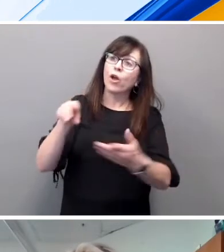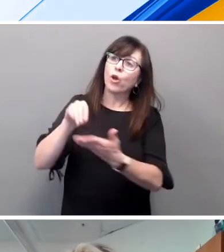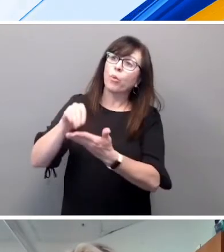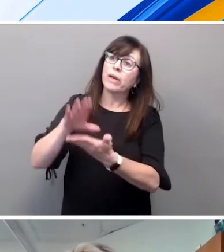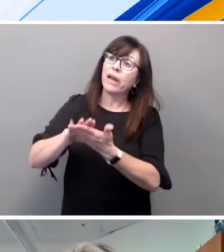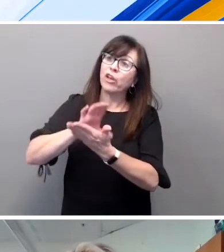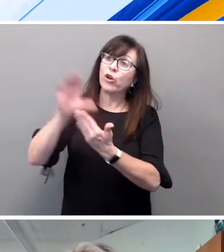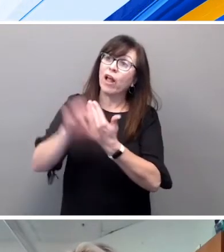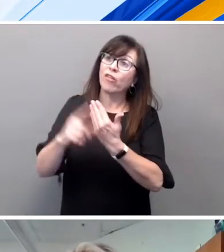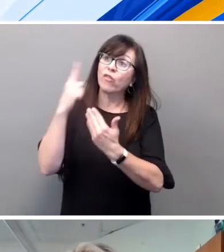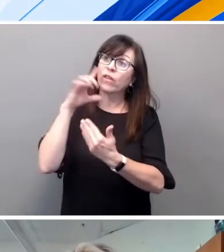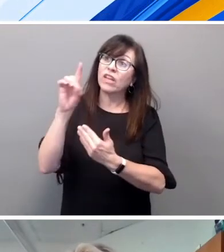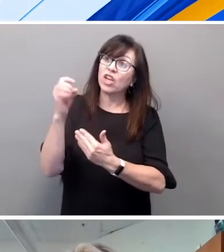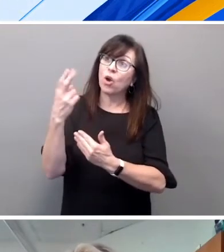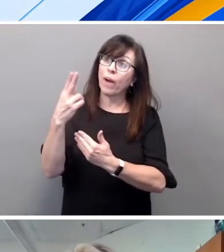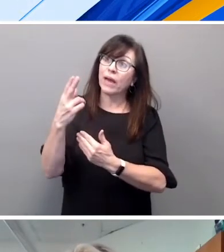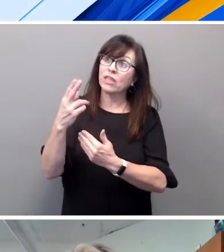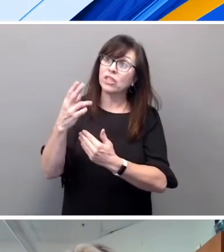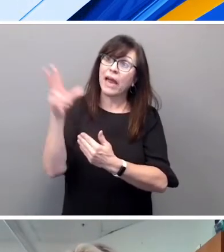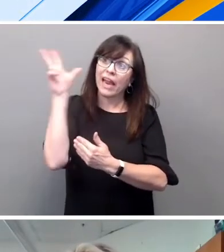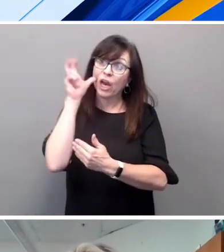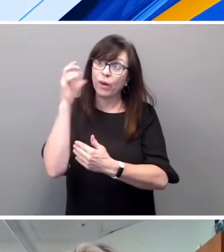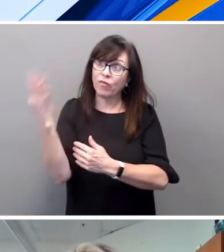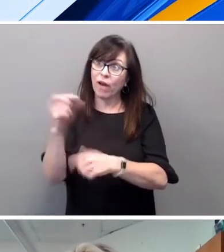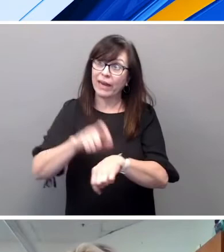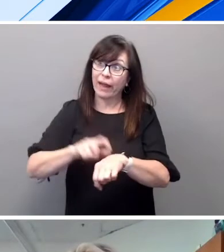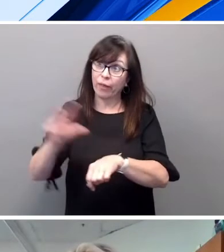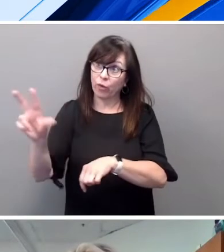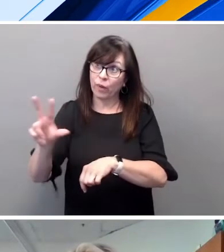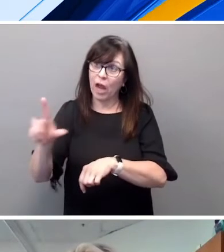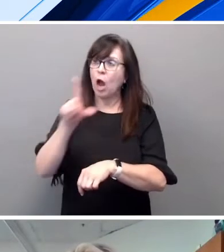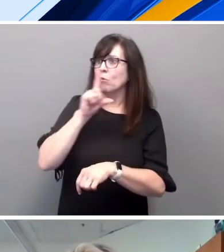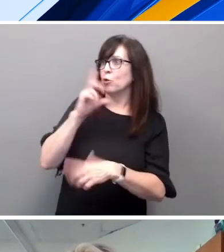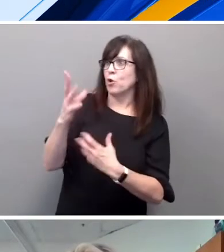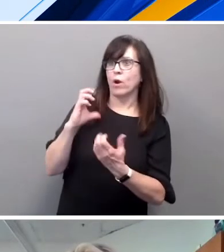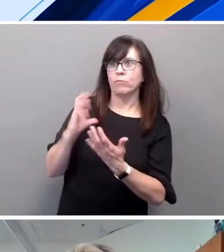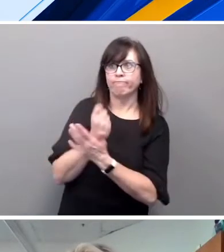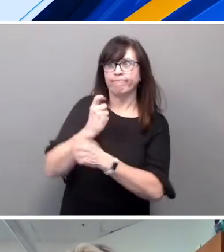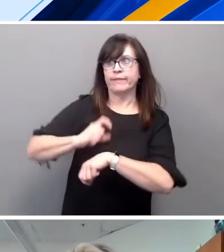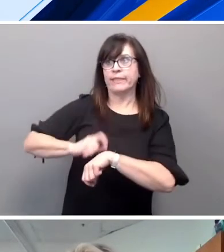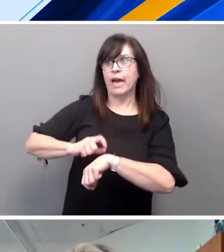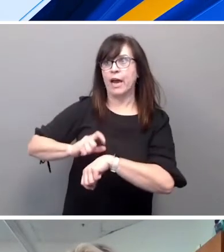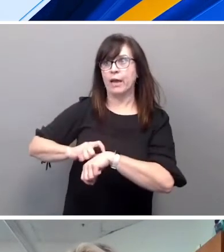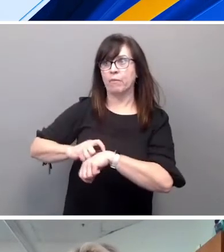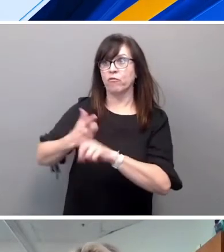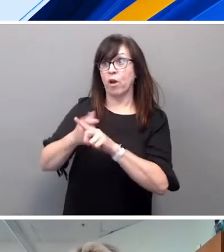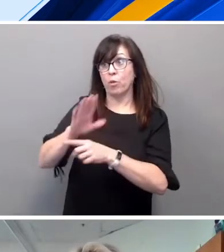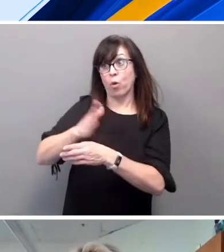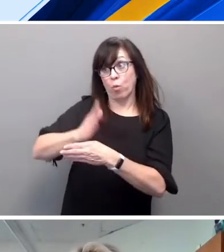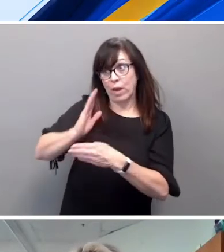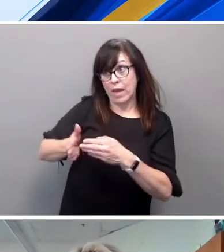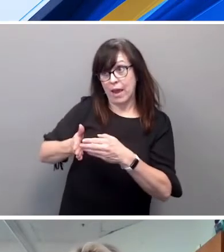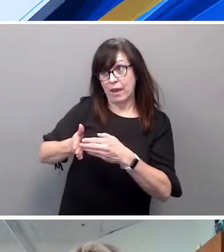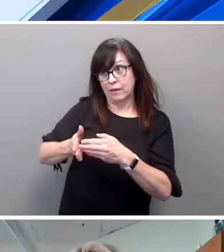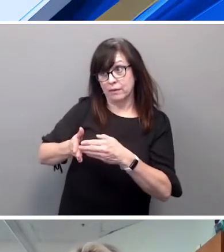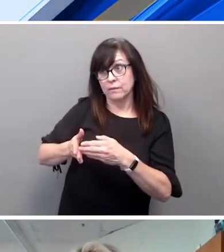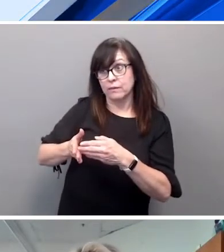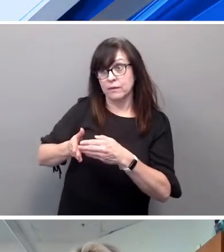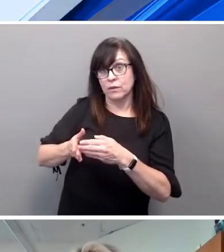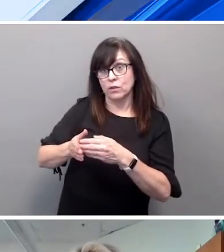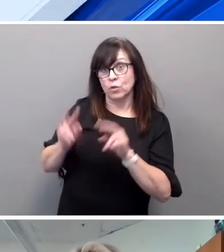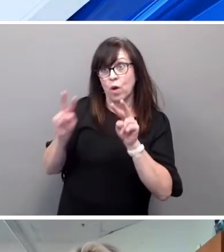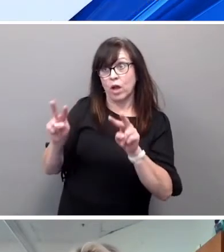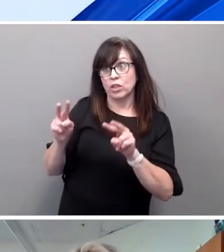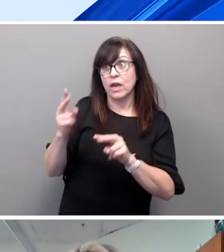the DOH hearing on Friday at 3, I'm sure you'll want to take time out of your busy weekend to tune into the Human